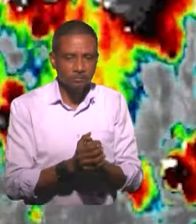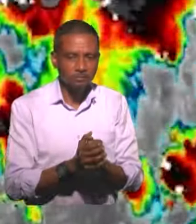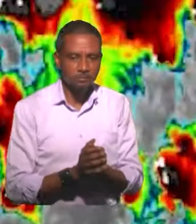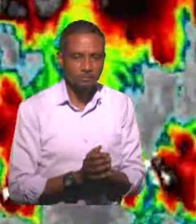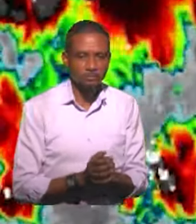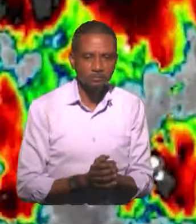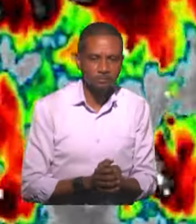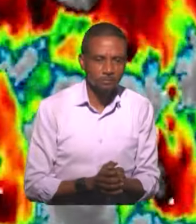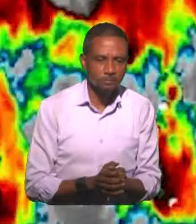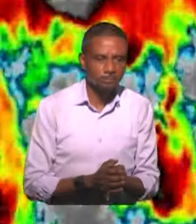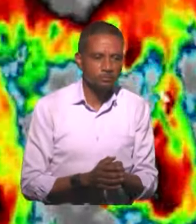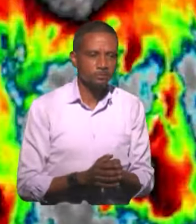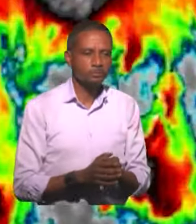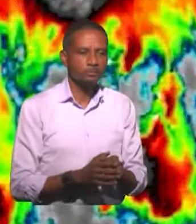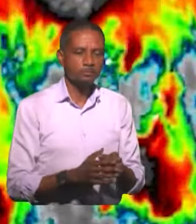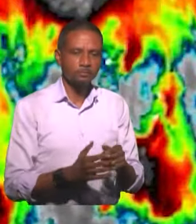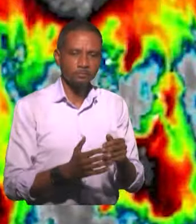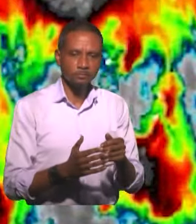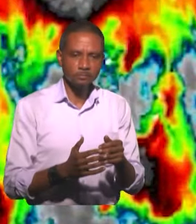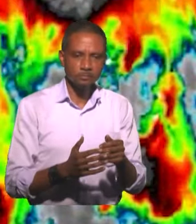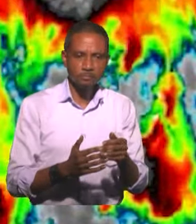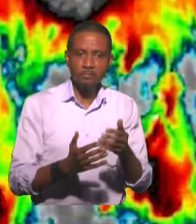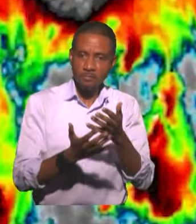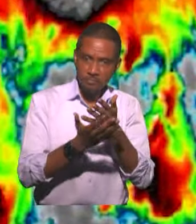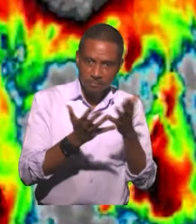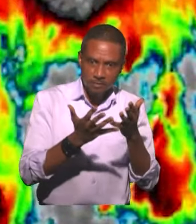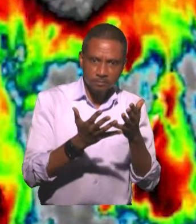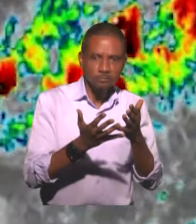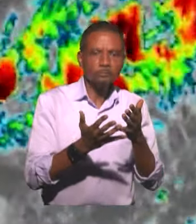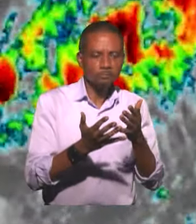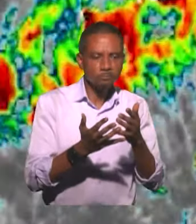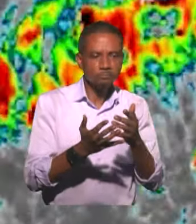and the municipal corporations, RDLG remain committed to